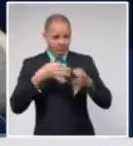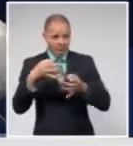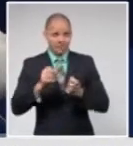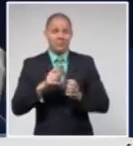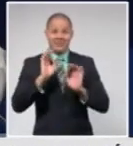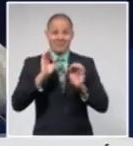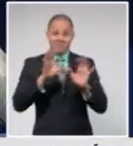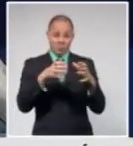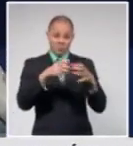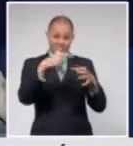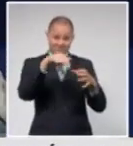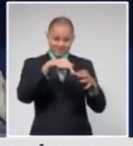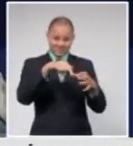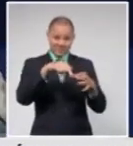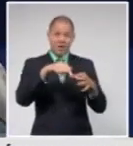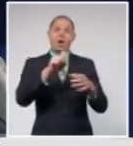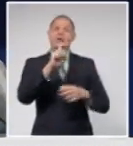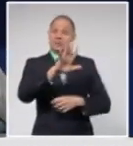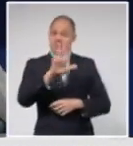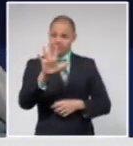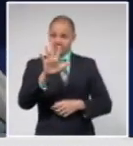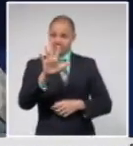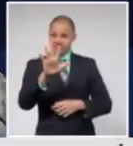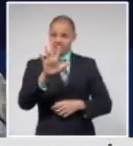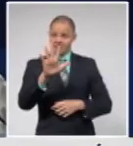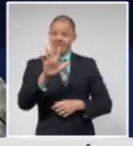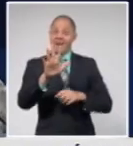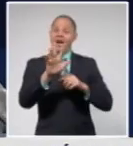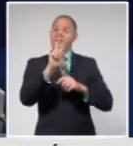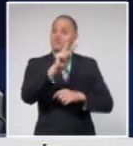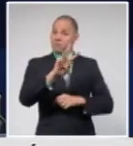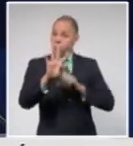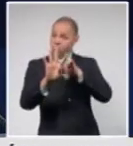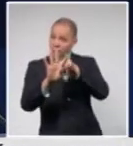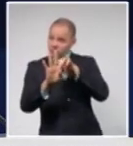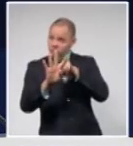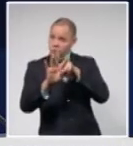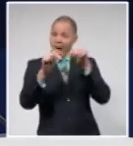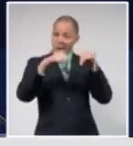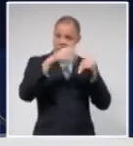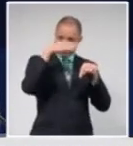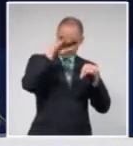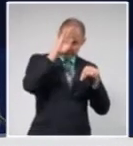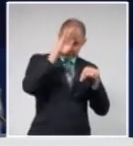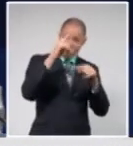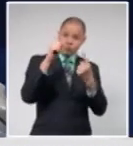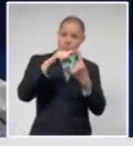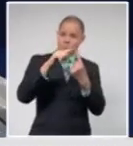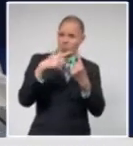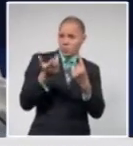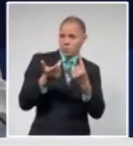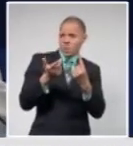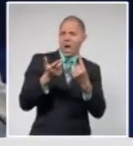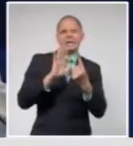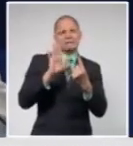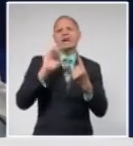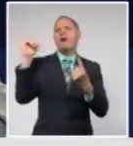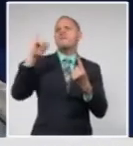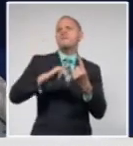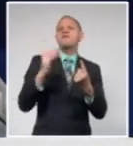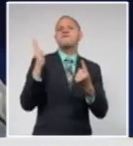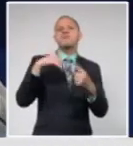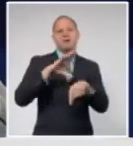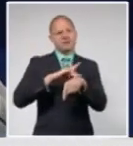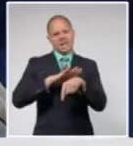risk in this population group. 395 of them, or the 83.7%, are recovered